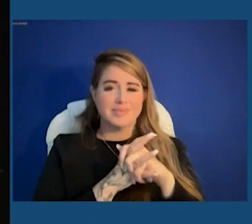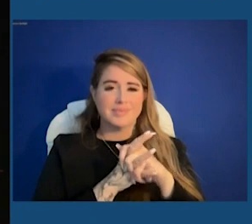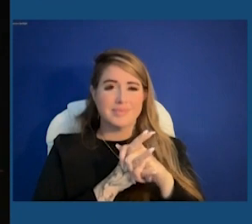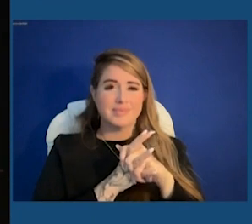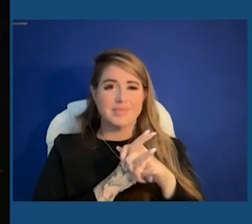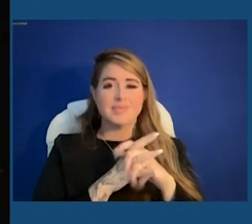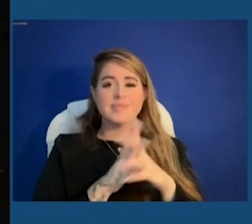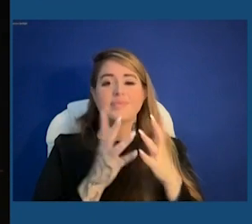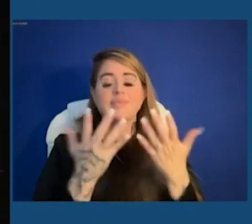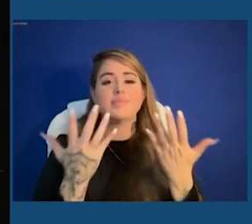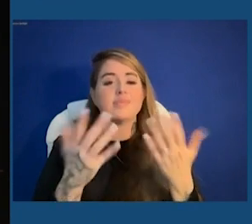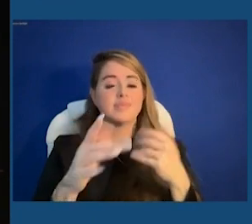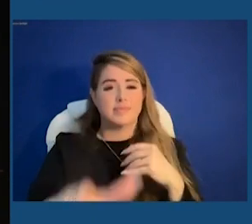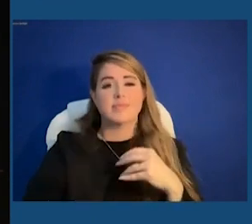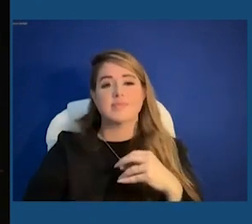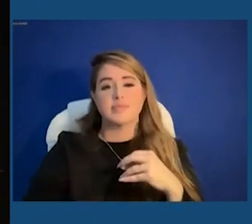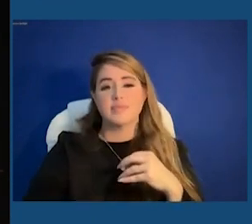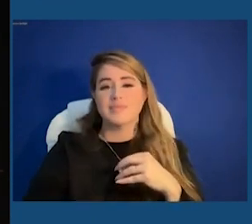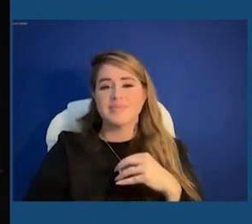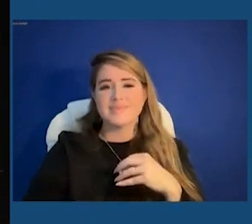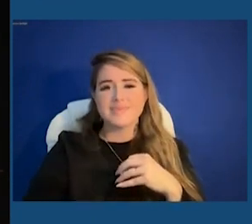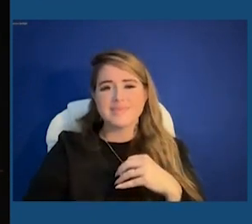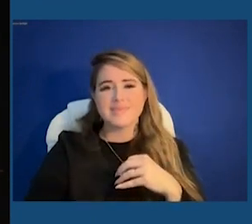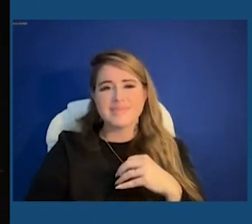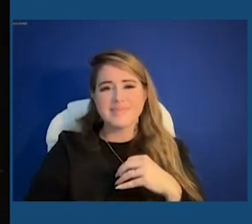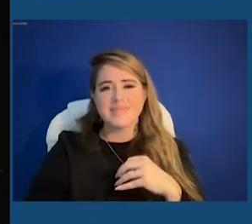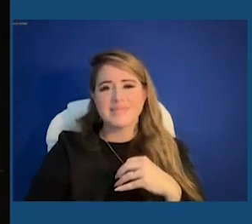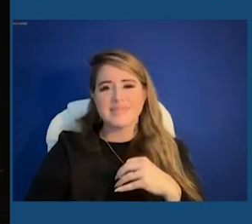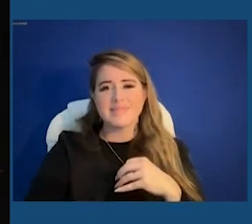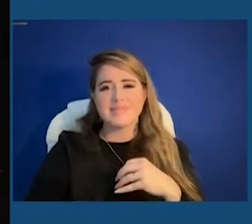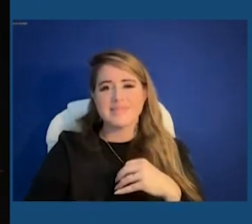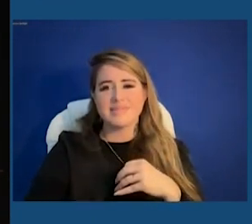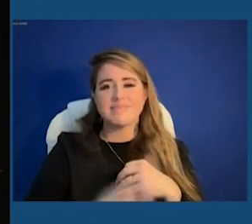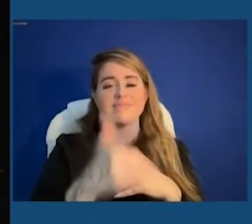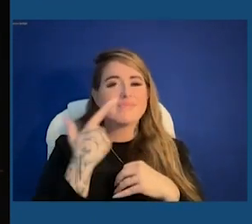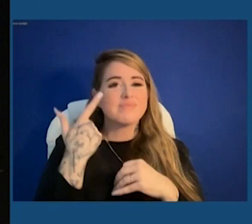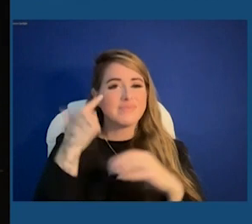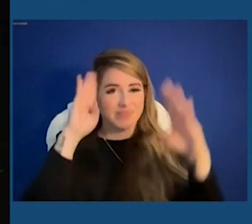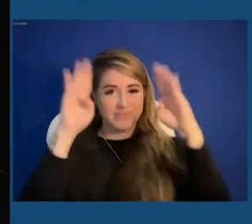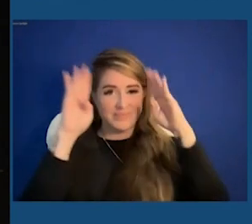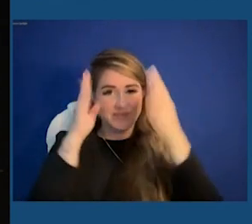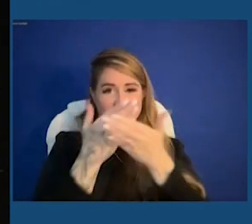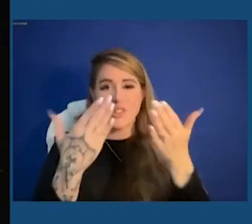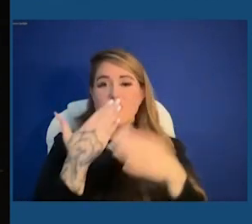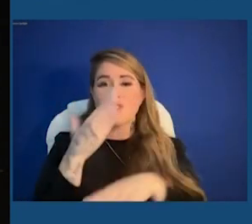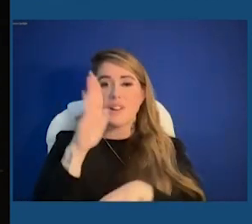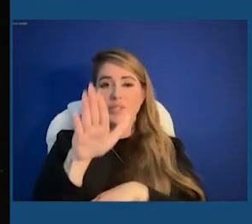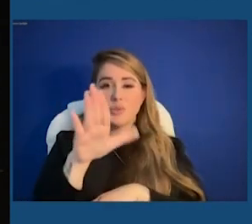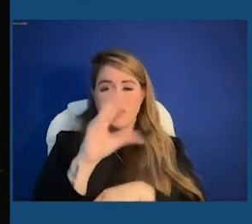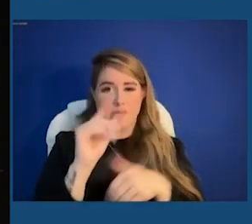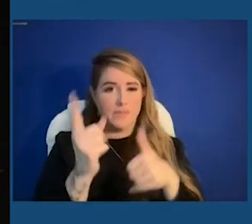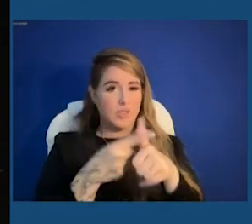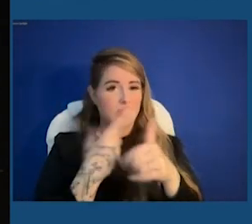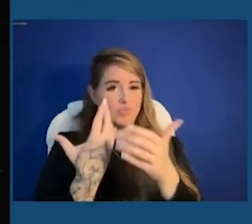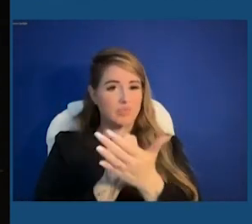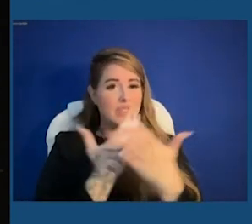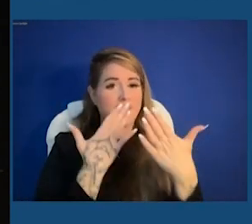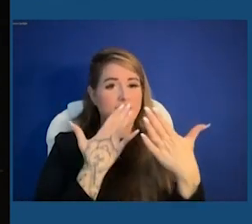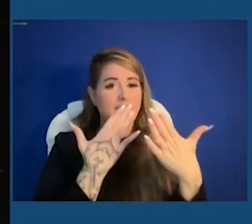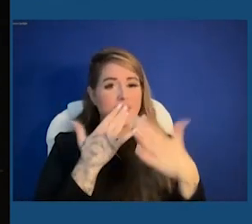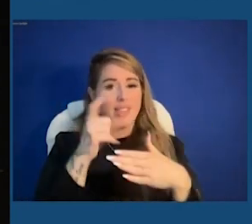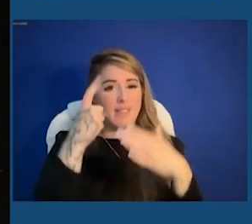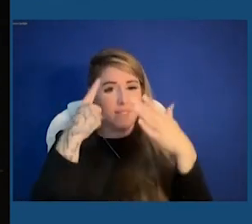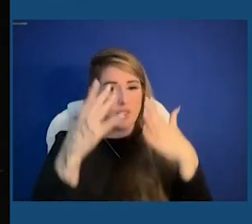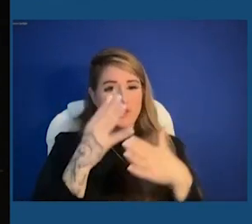Is it already on? Oh, there you go. Hello, folks. Good afternoon. And first, I just want to thank the governor and